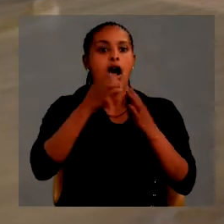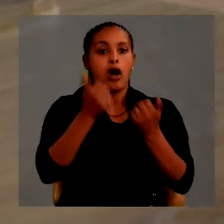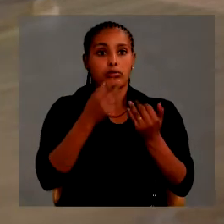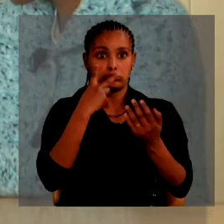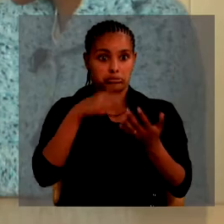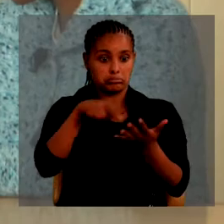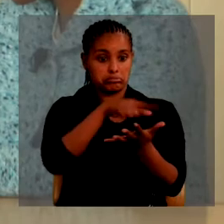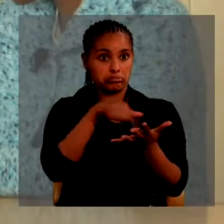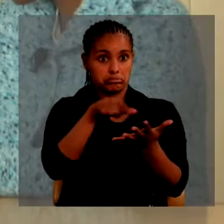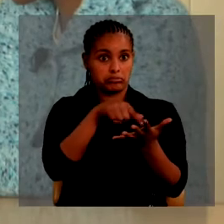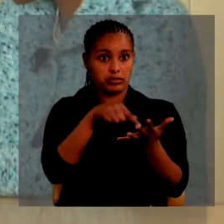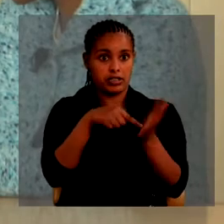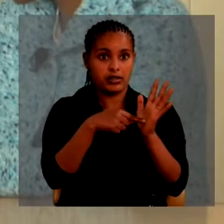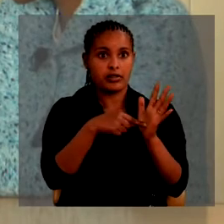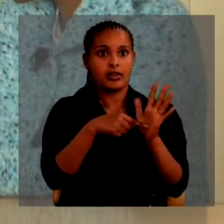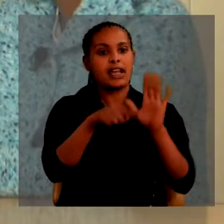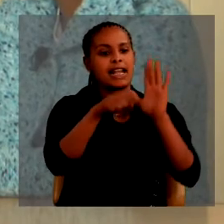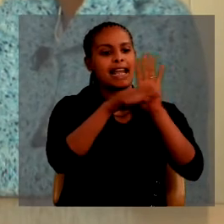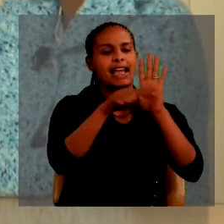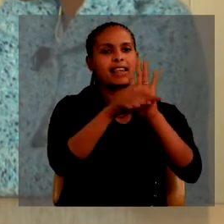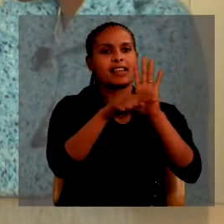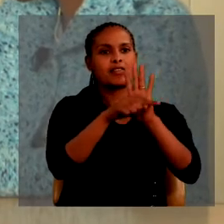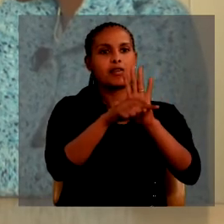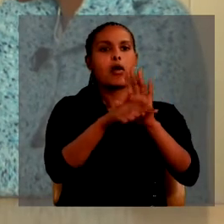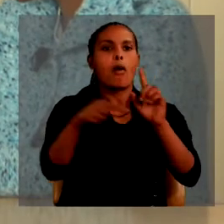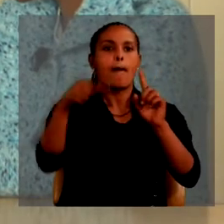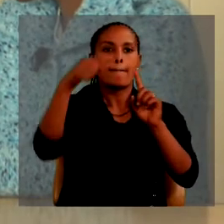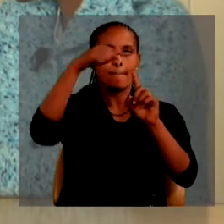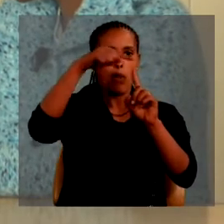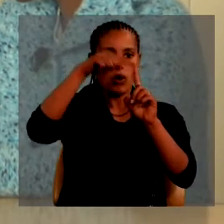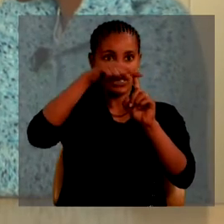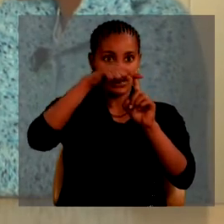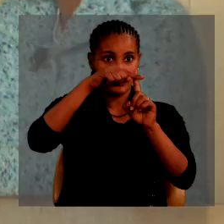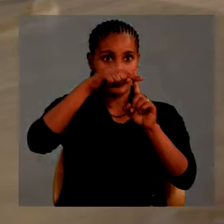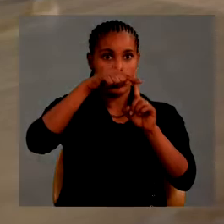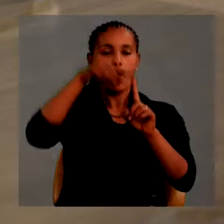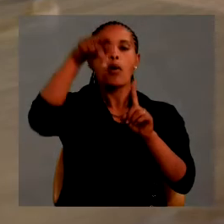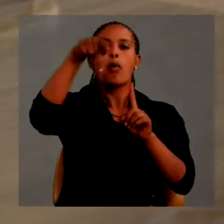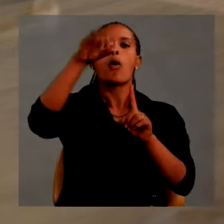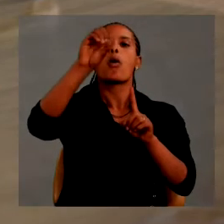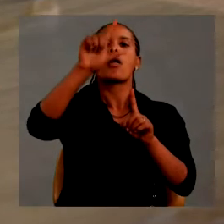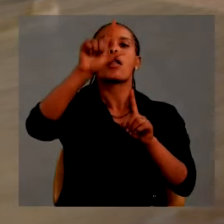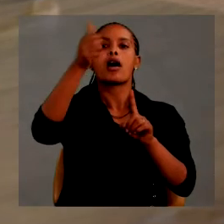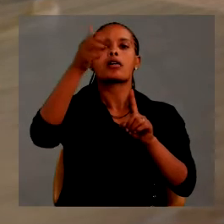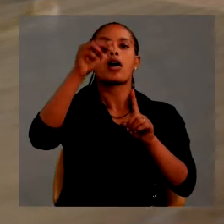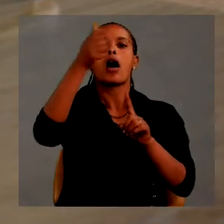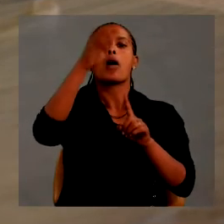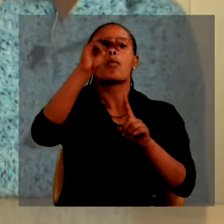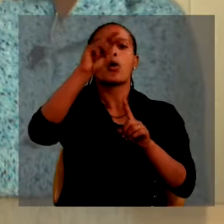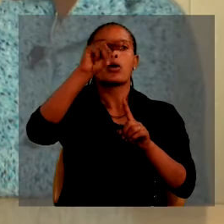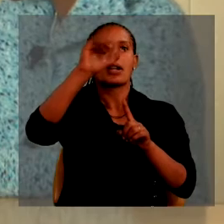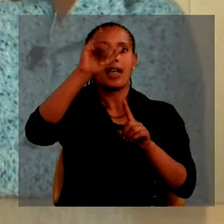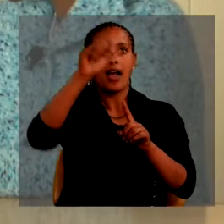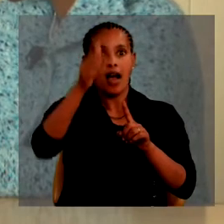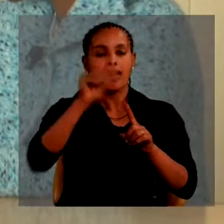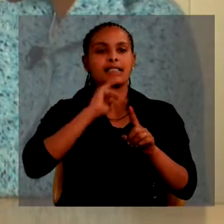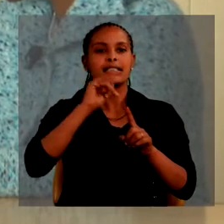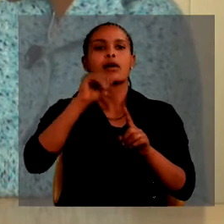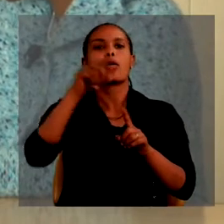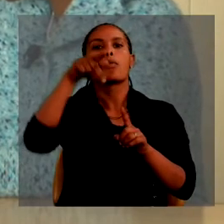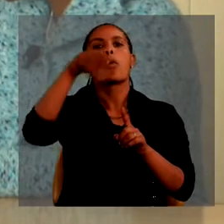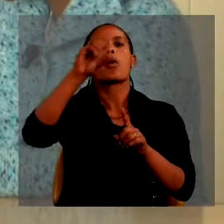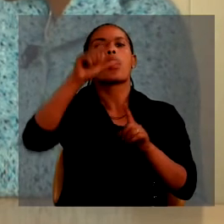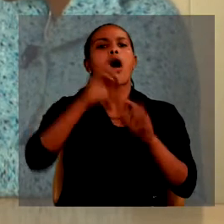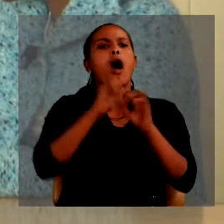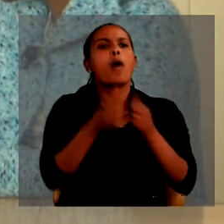here you have negative. Towards the bottom you have positive. So it is polarized. So ammonia is polar. How about